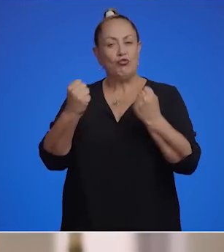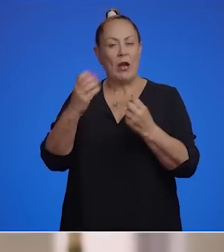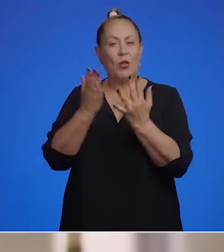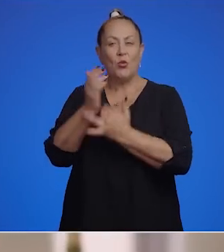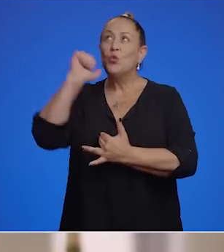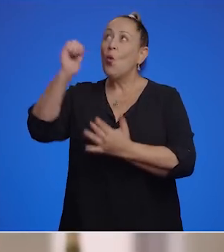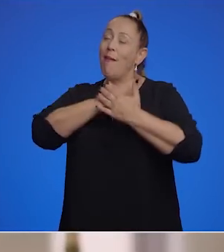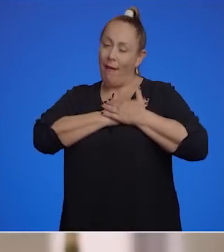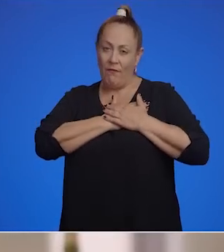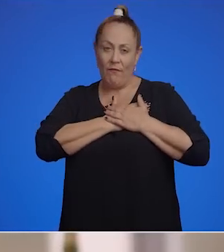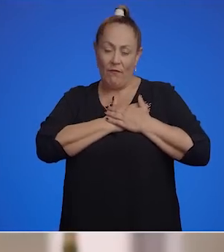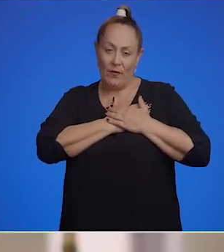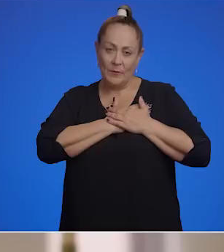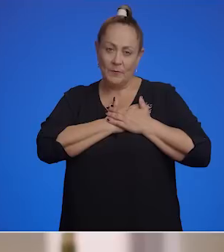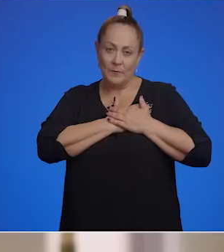love.